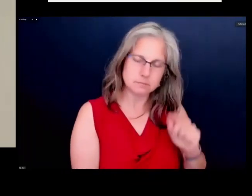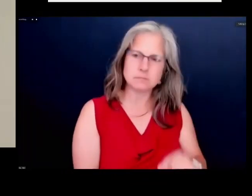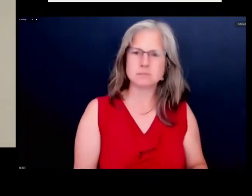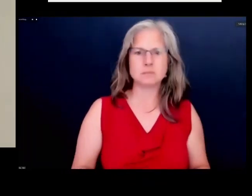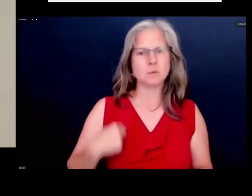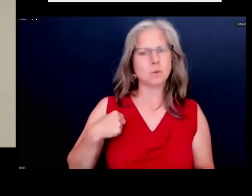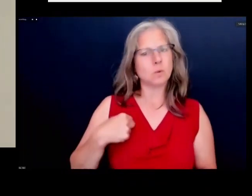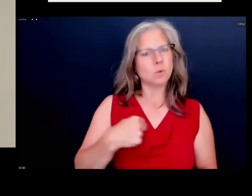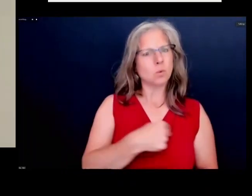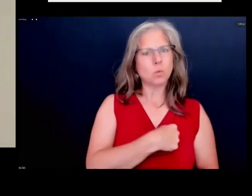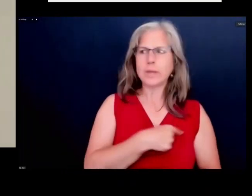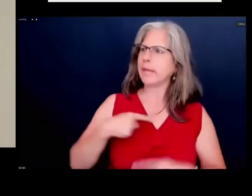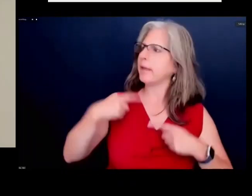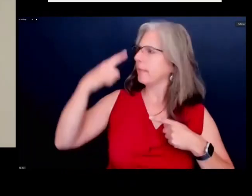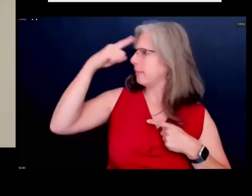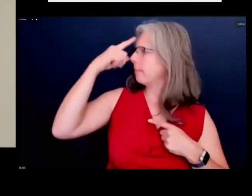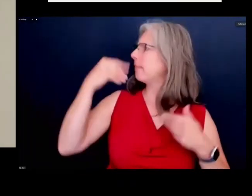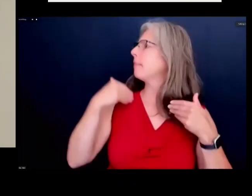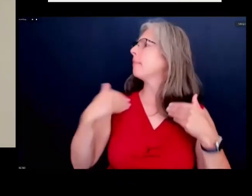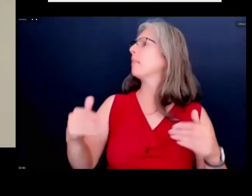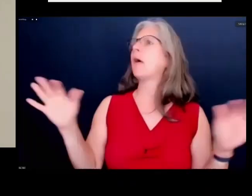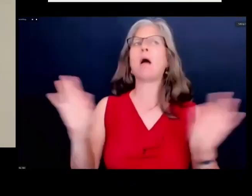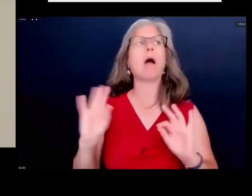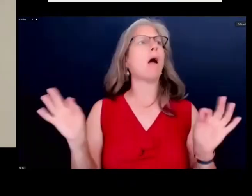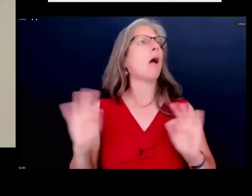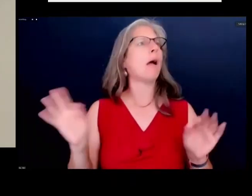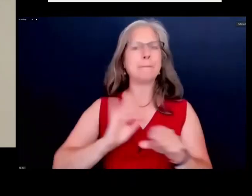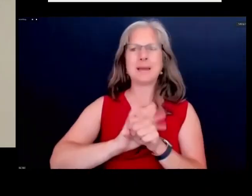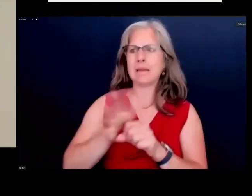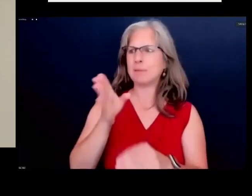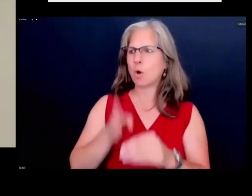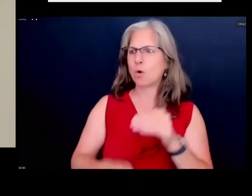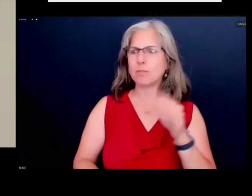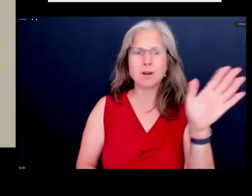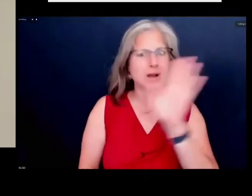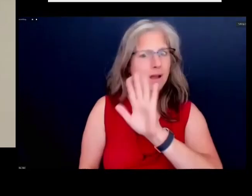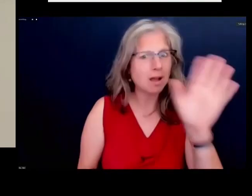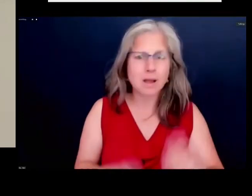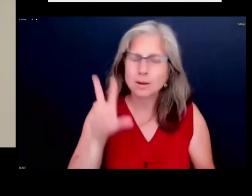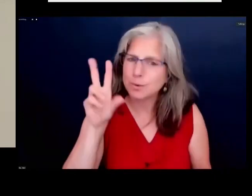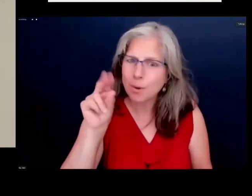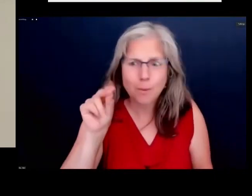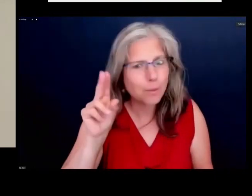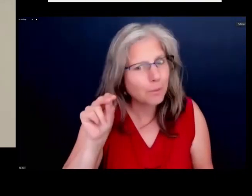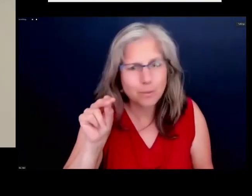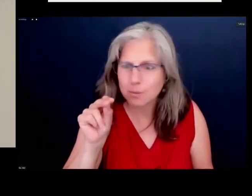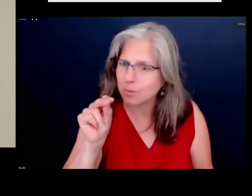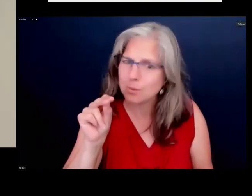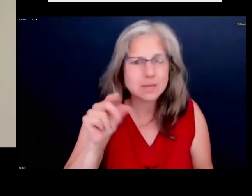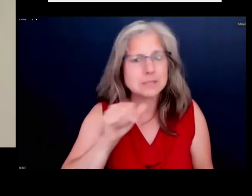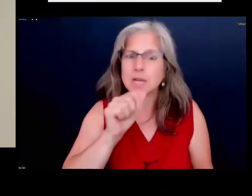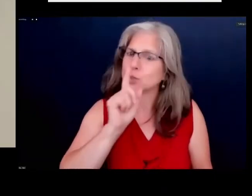We all have been behaving as if the pandemic was over. That is absolutely not the case.